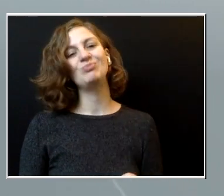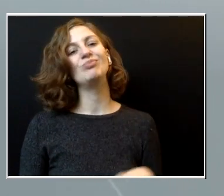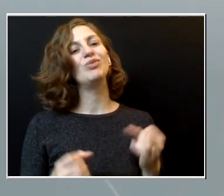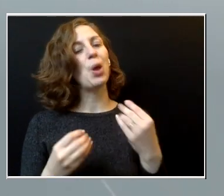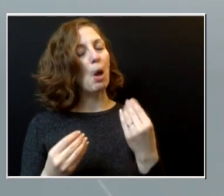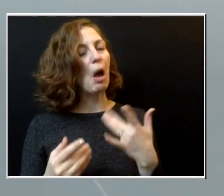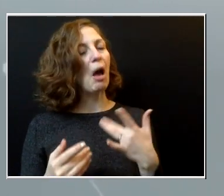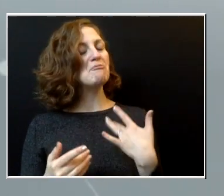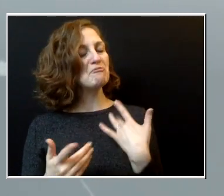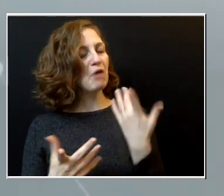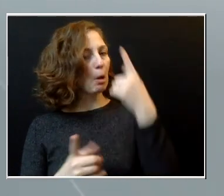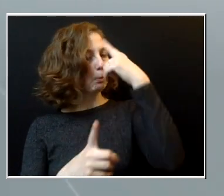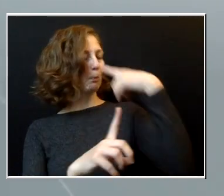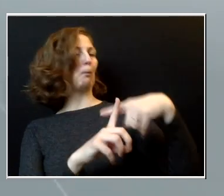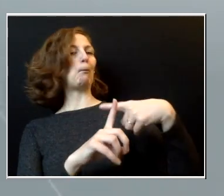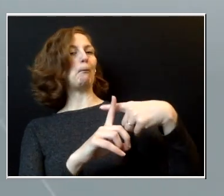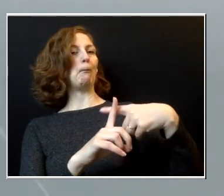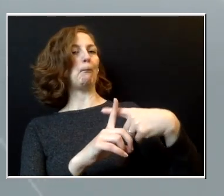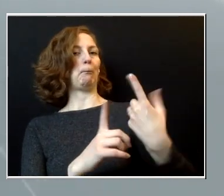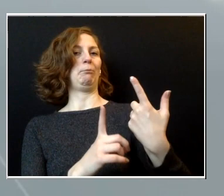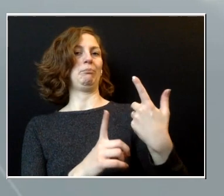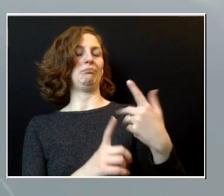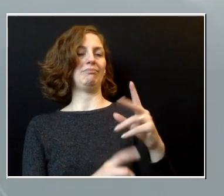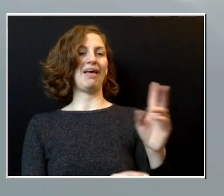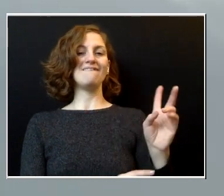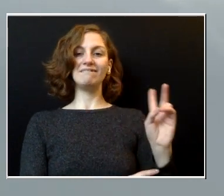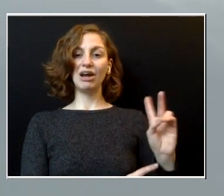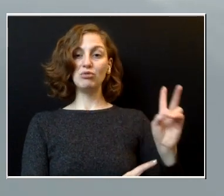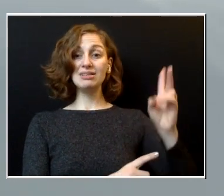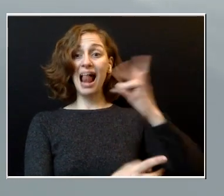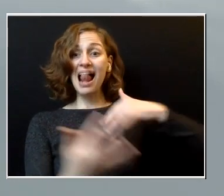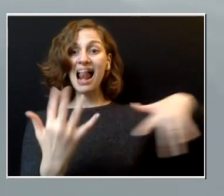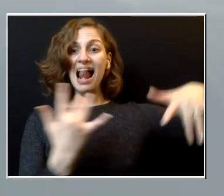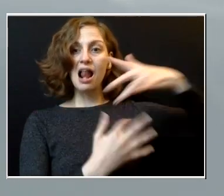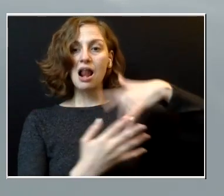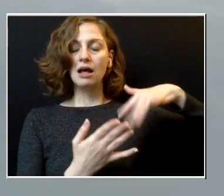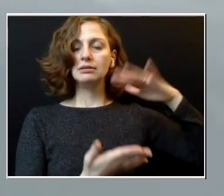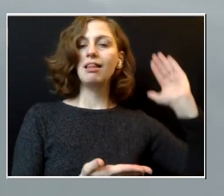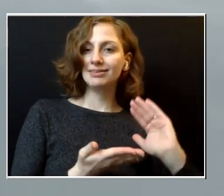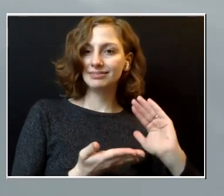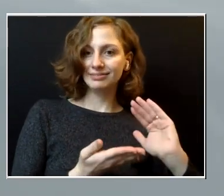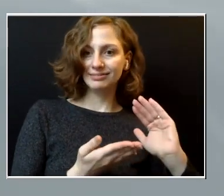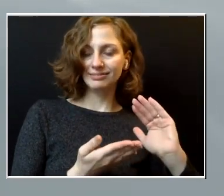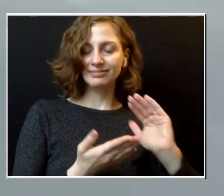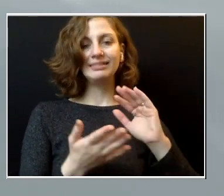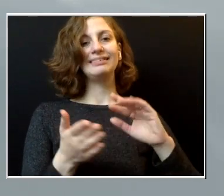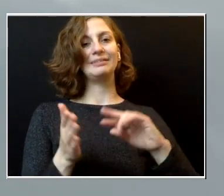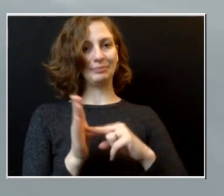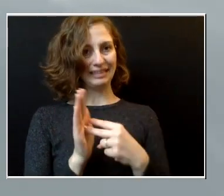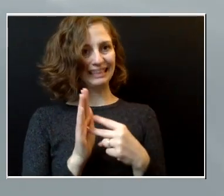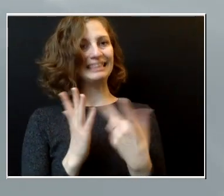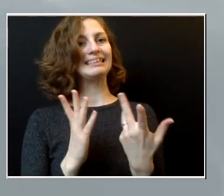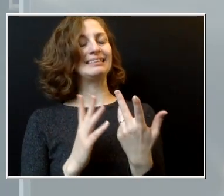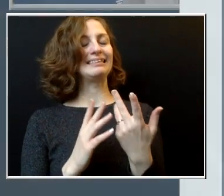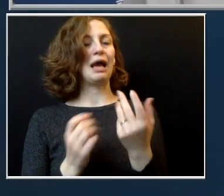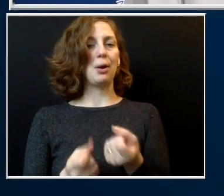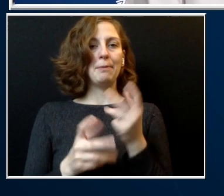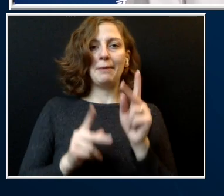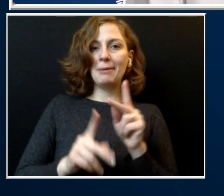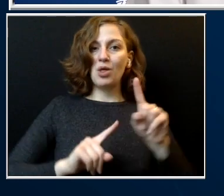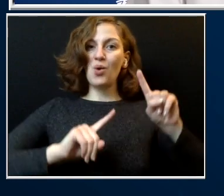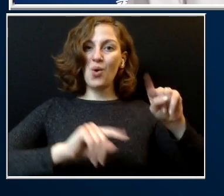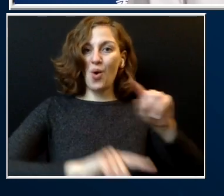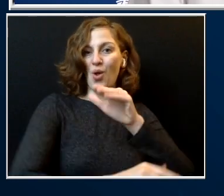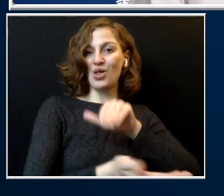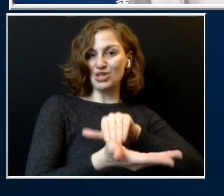the circulation of those viruses is decreasing. Therefore, the disease in people presenting for evaluation is decreasing as well. I like it.